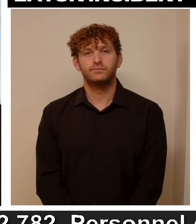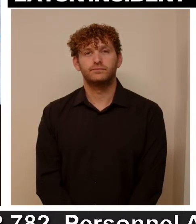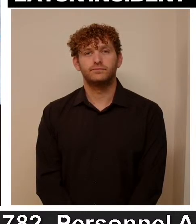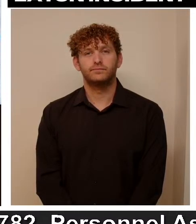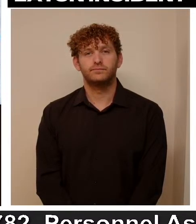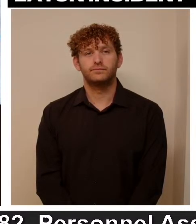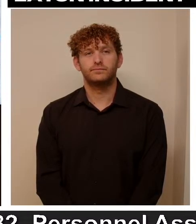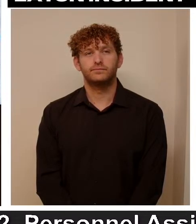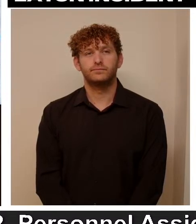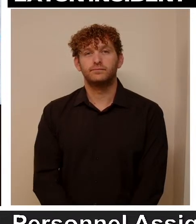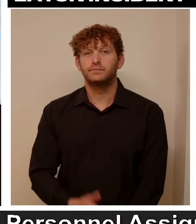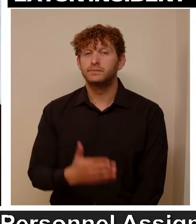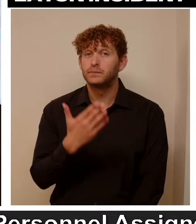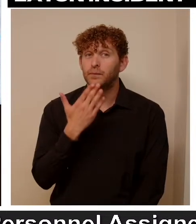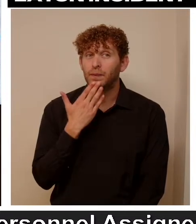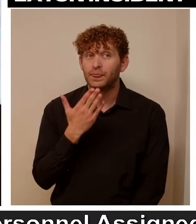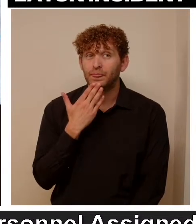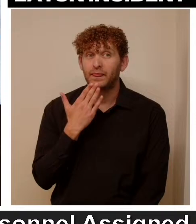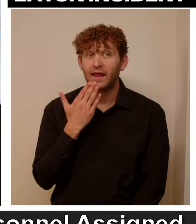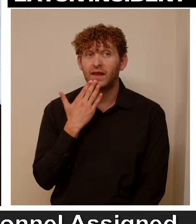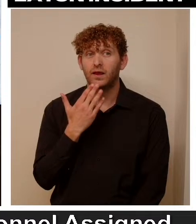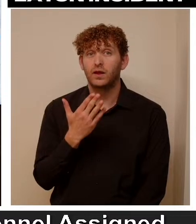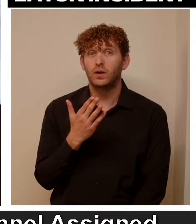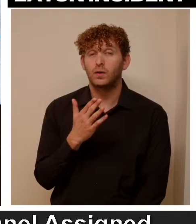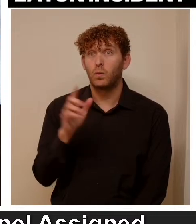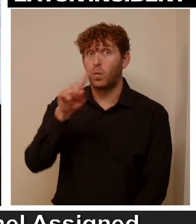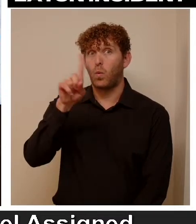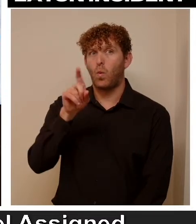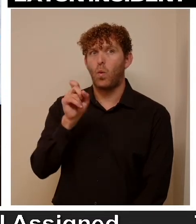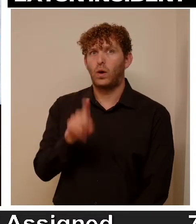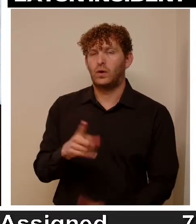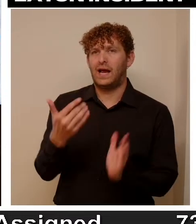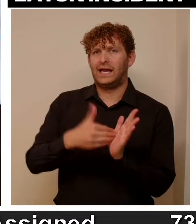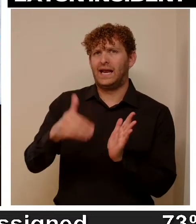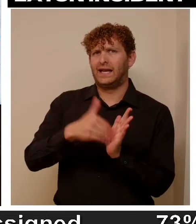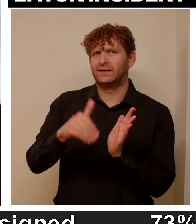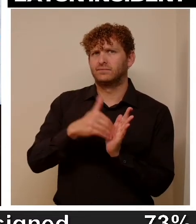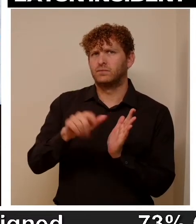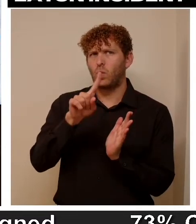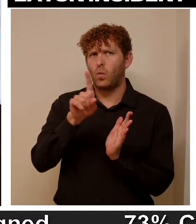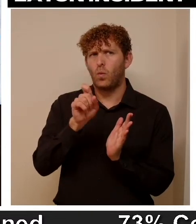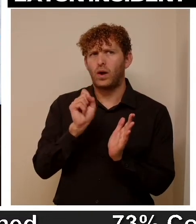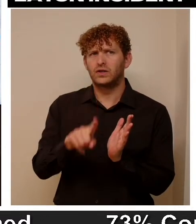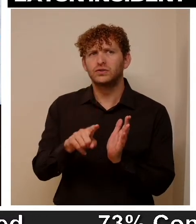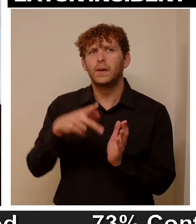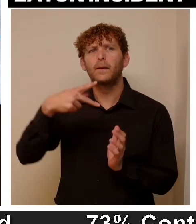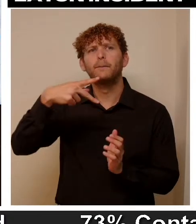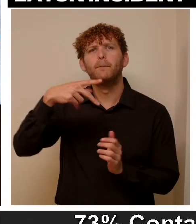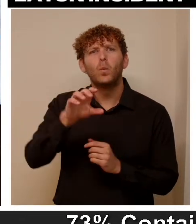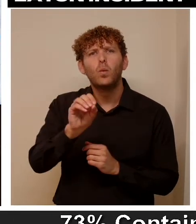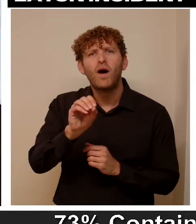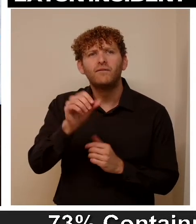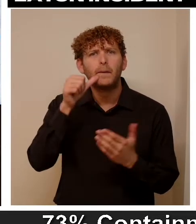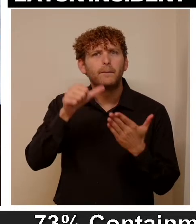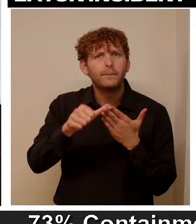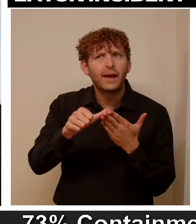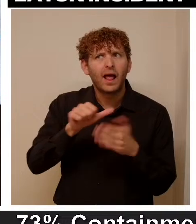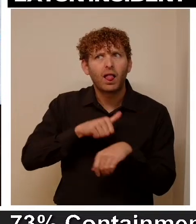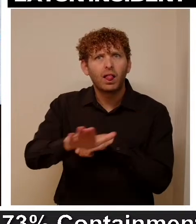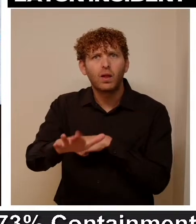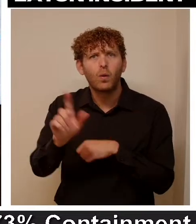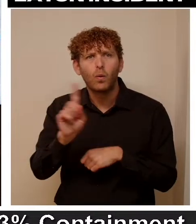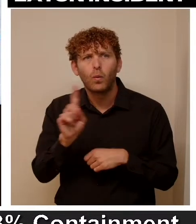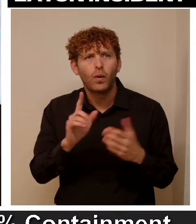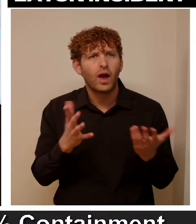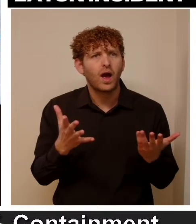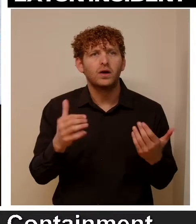Thank you. One of the additional questions we keep getting is about the post service and the mail, where we can go to get our mail. While we don't have a representative